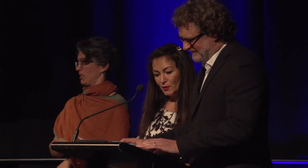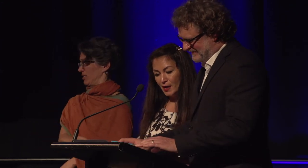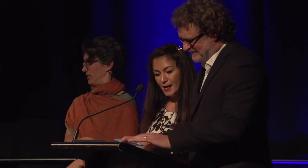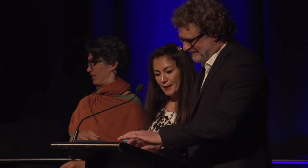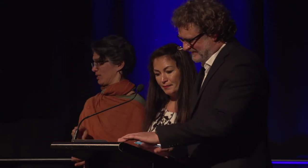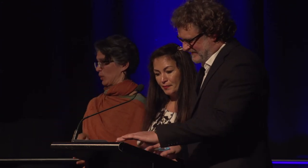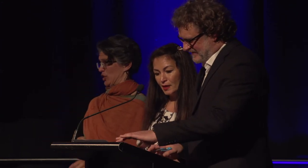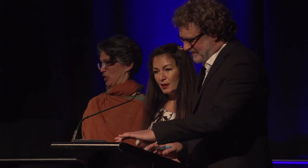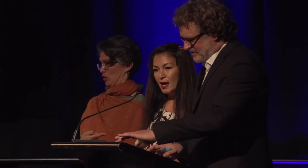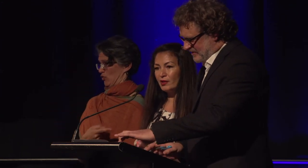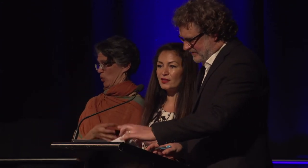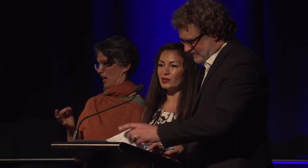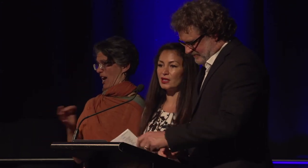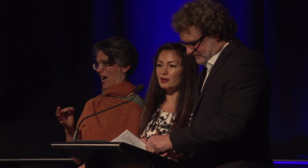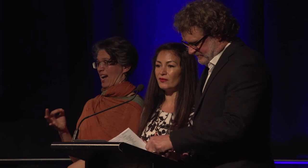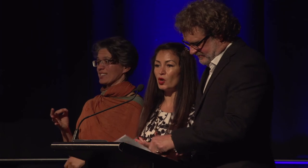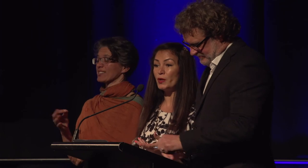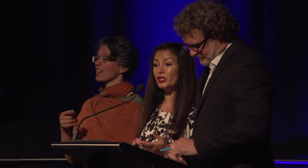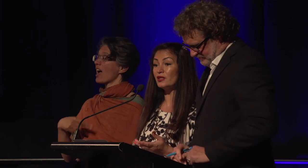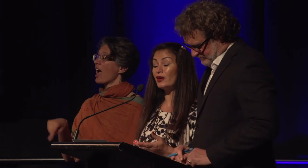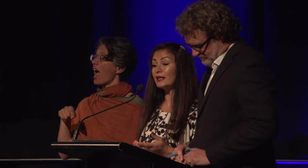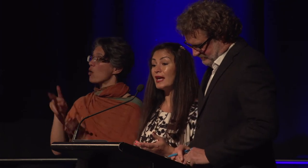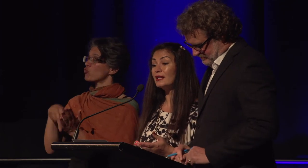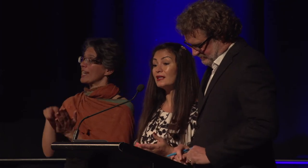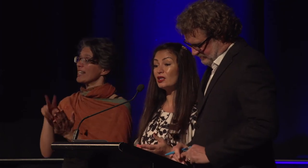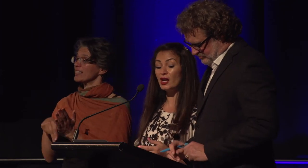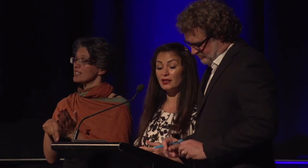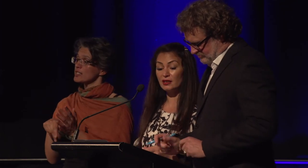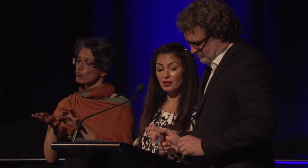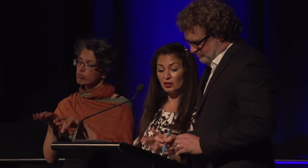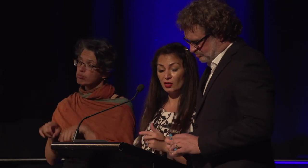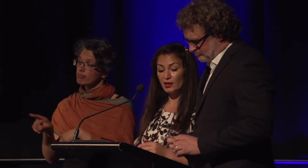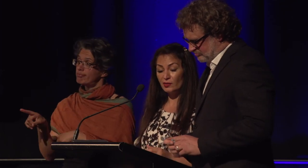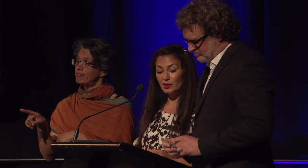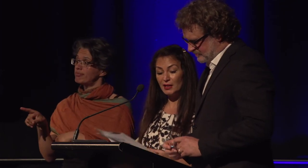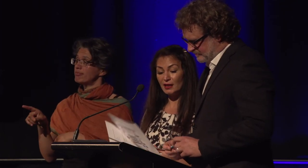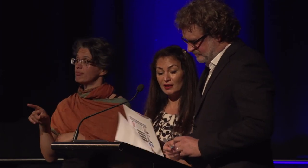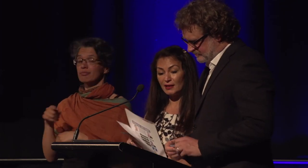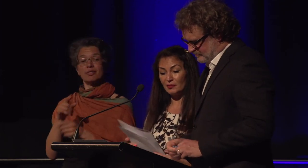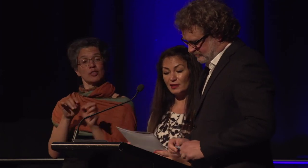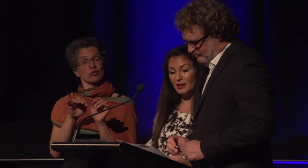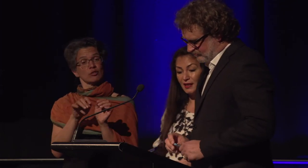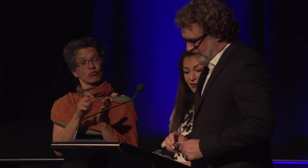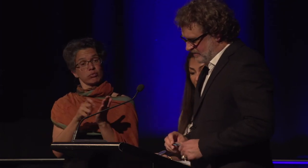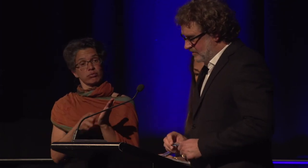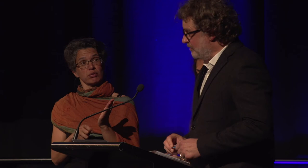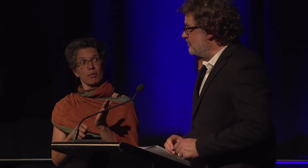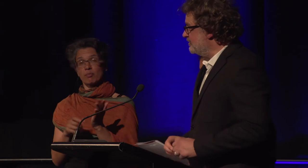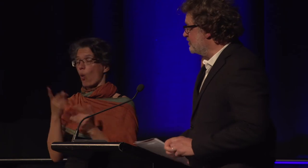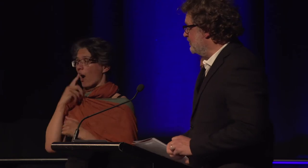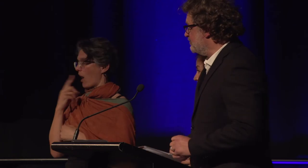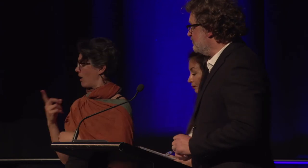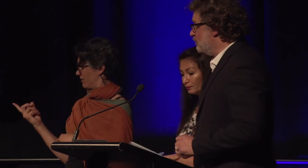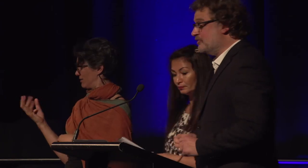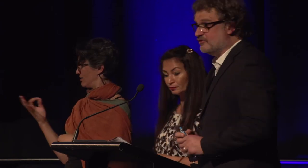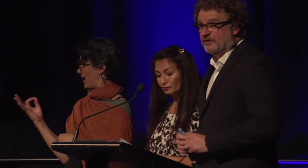So our readers have written in. They've got questions for our candidates tonight. Craig's written them down. Let's see how they fly. So most of